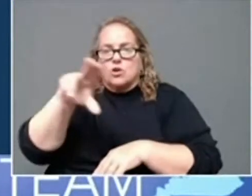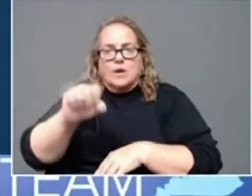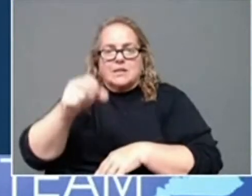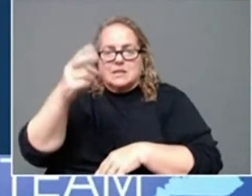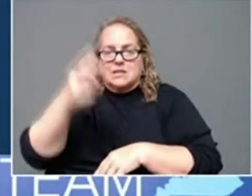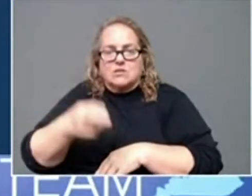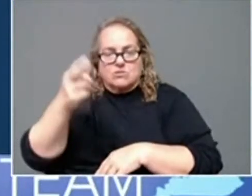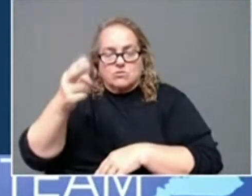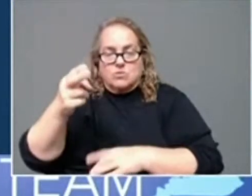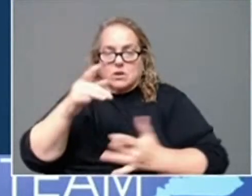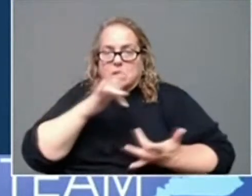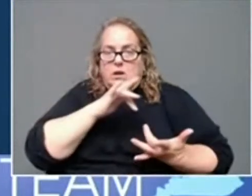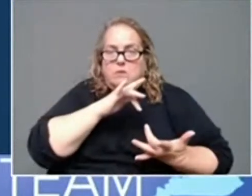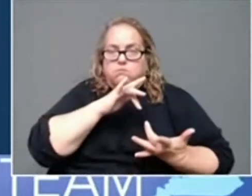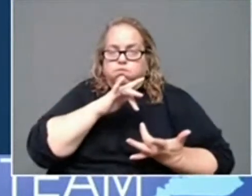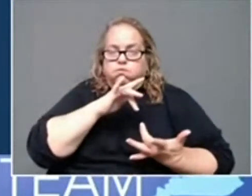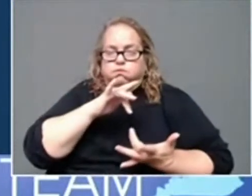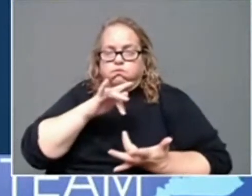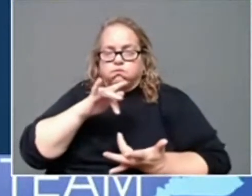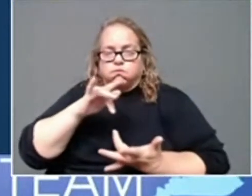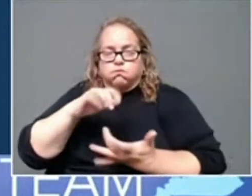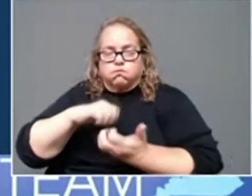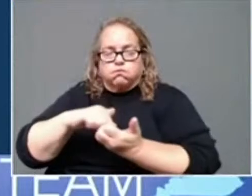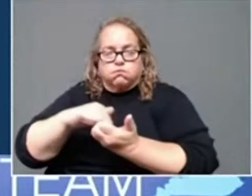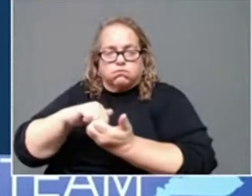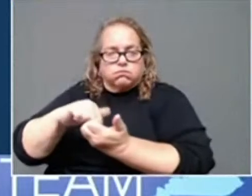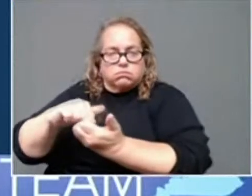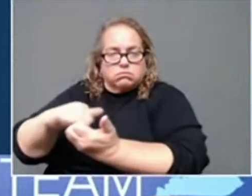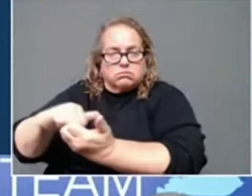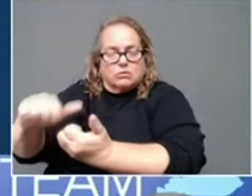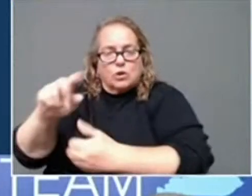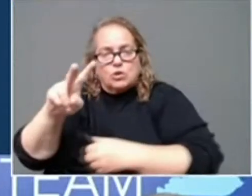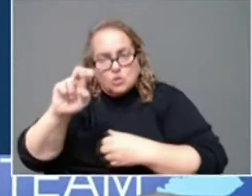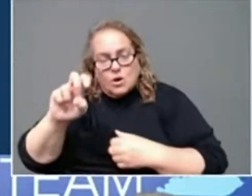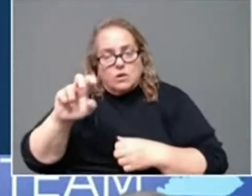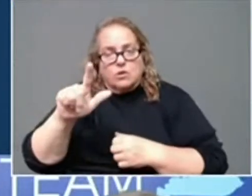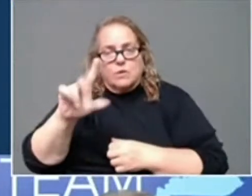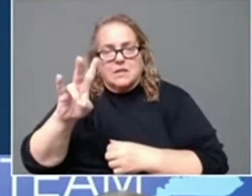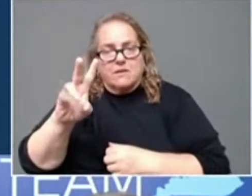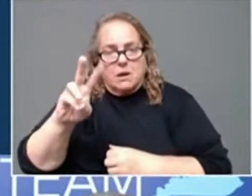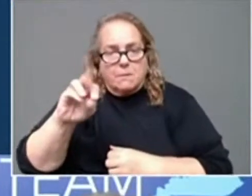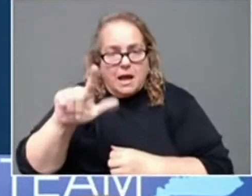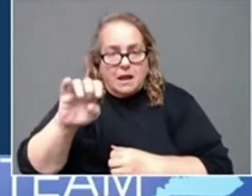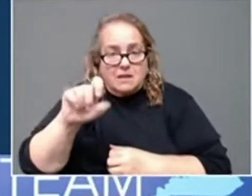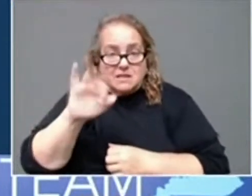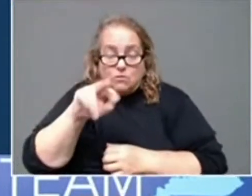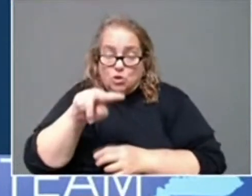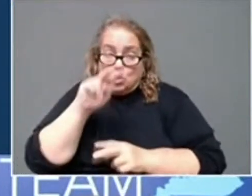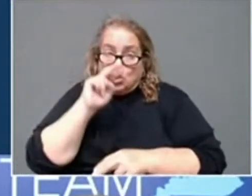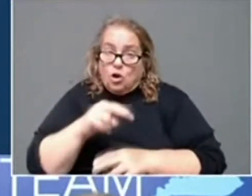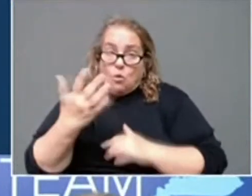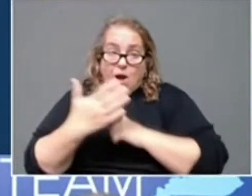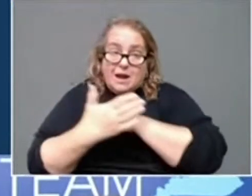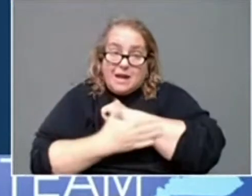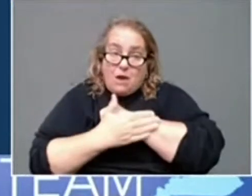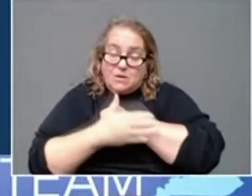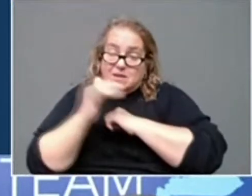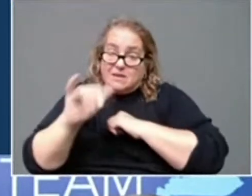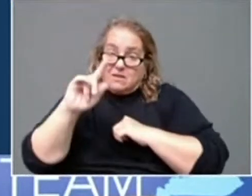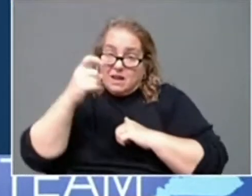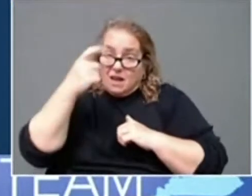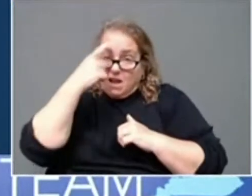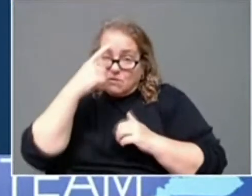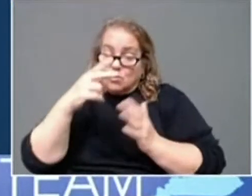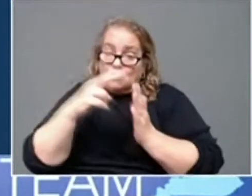longest. And you can see the track of that. And if you reflect on the counties that the governor read off that were